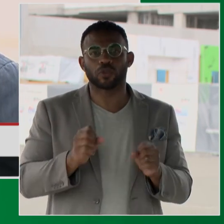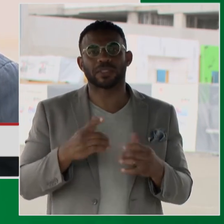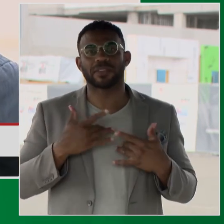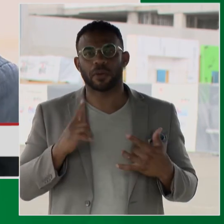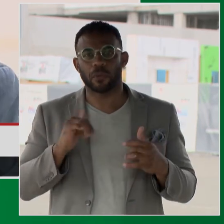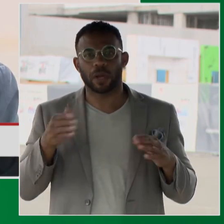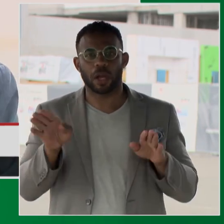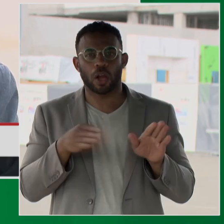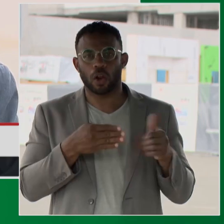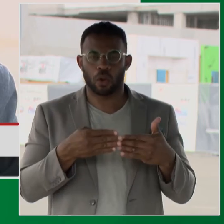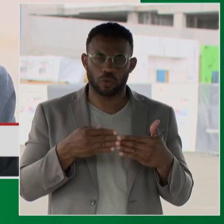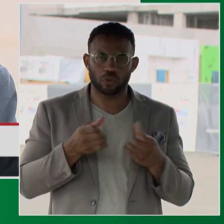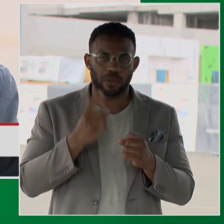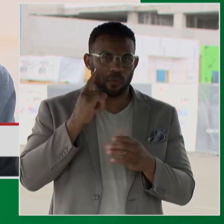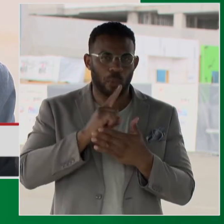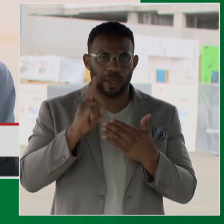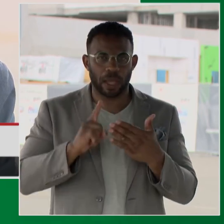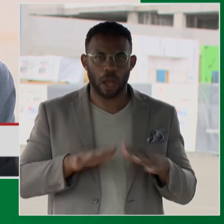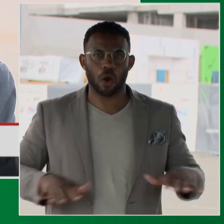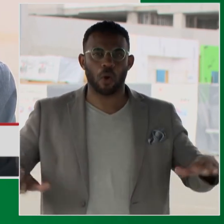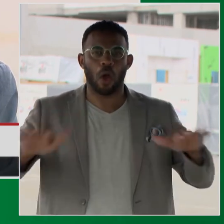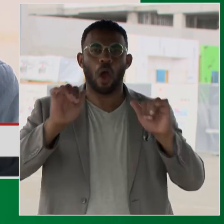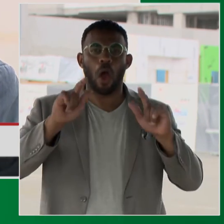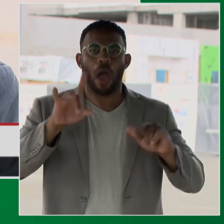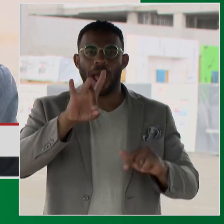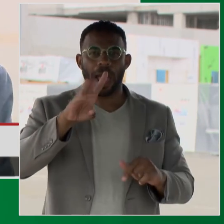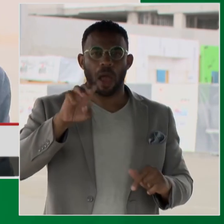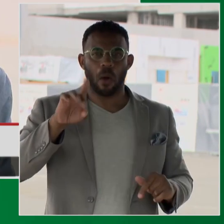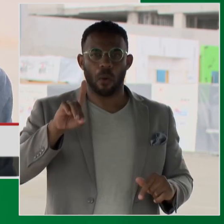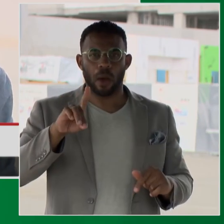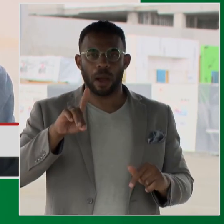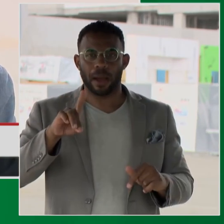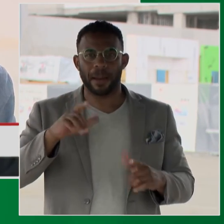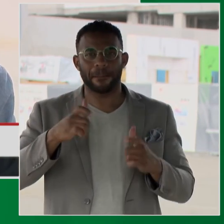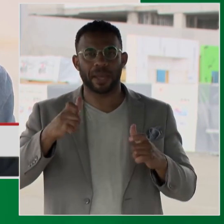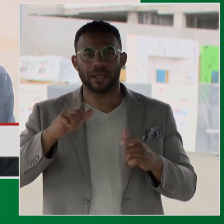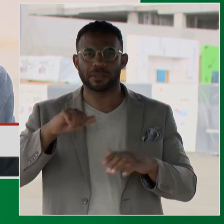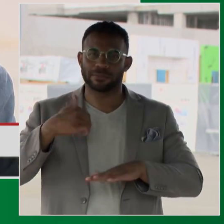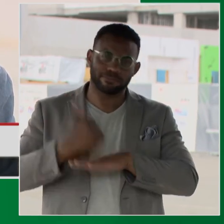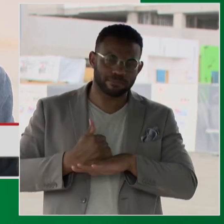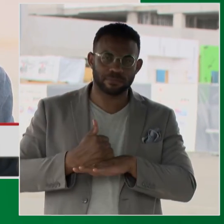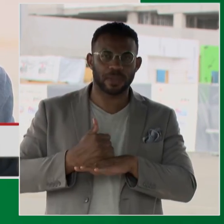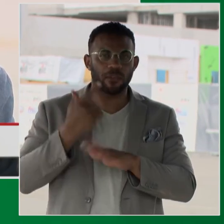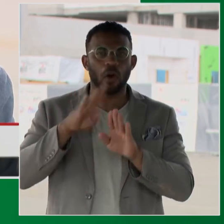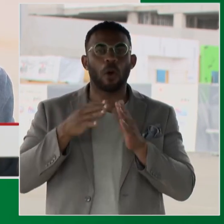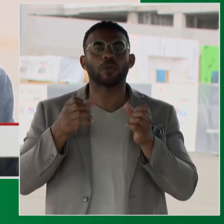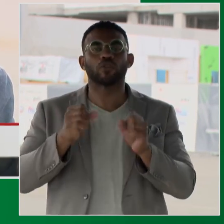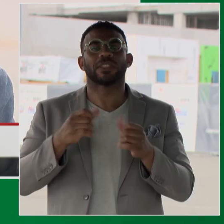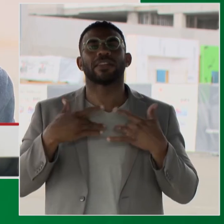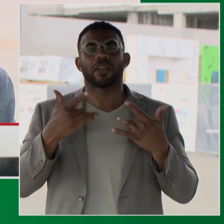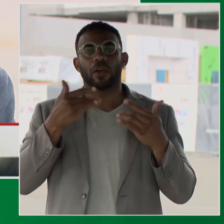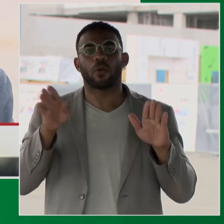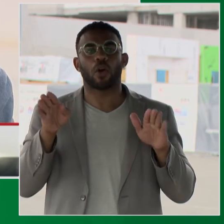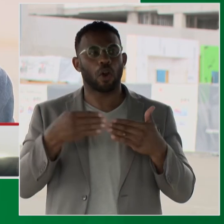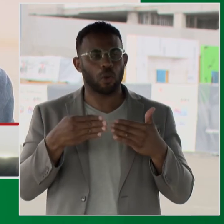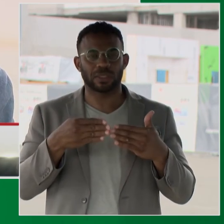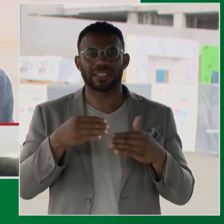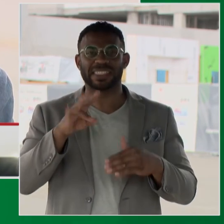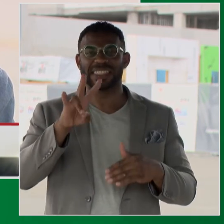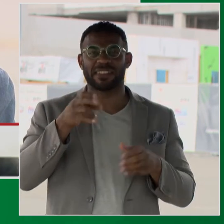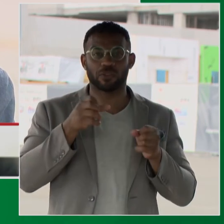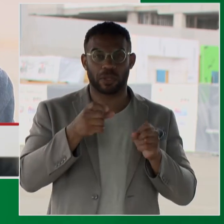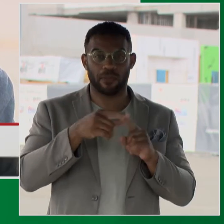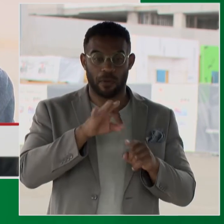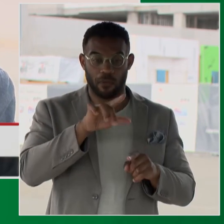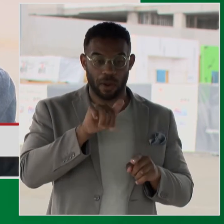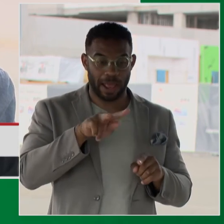events where we close down streets for a weekend across all 8 wards, as well as a major signature open streets event that will close down 7th Street